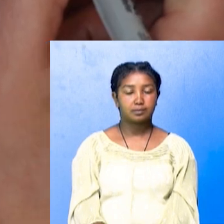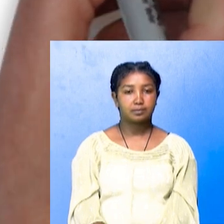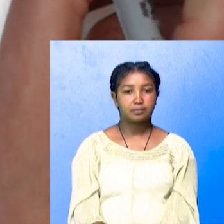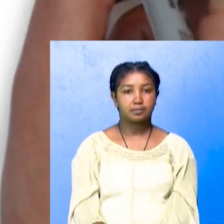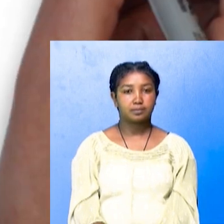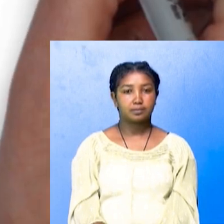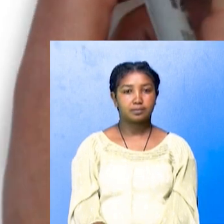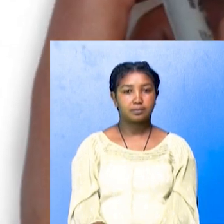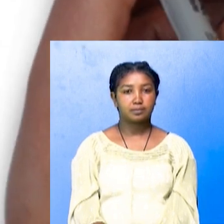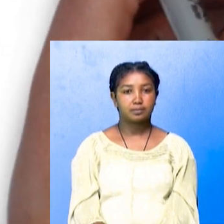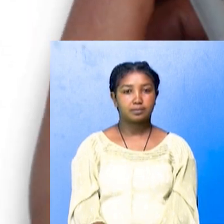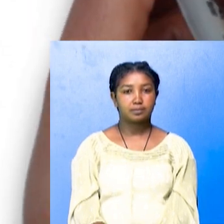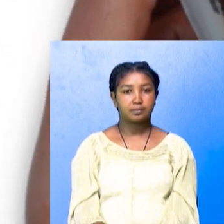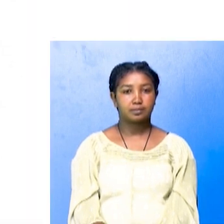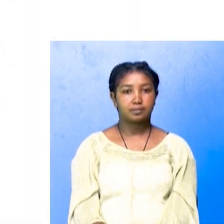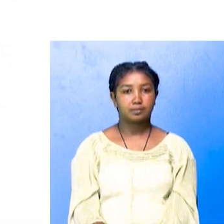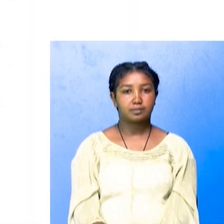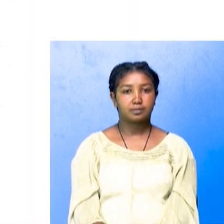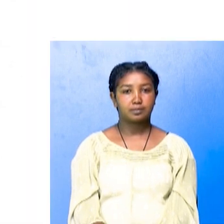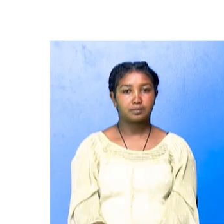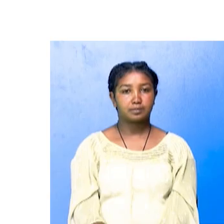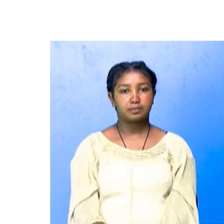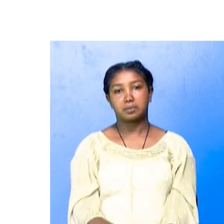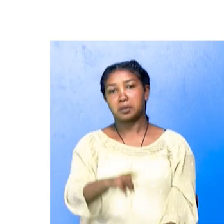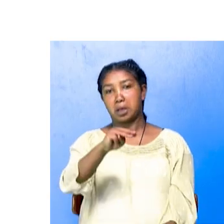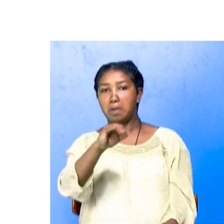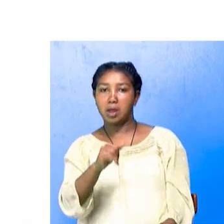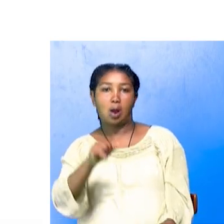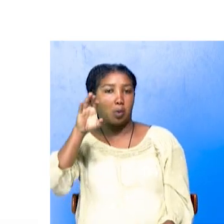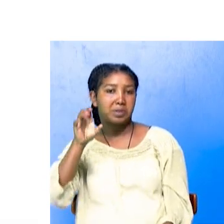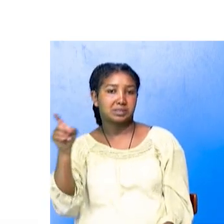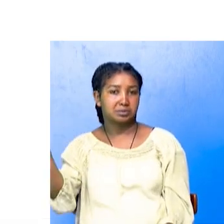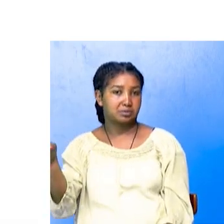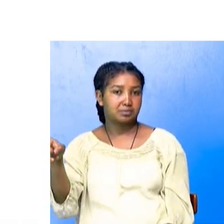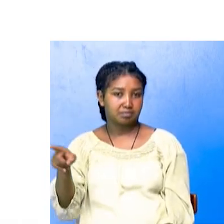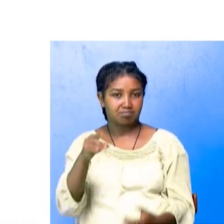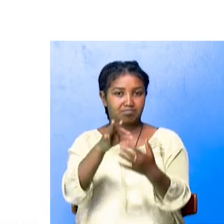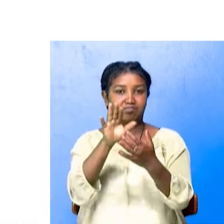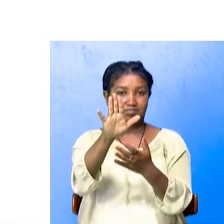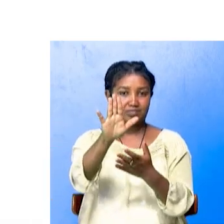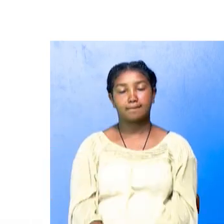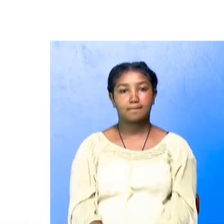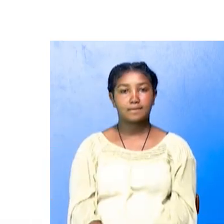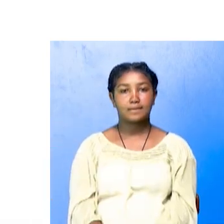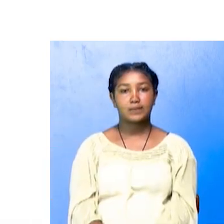and your choices also must. Here is 3,